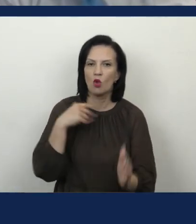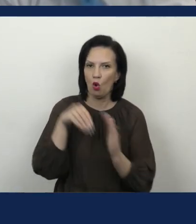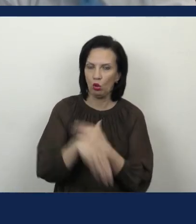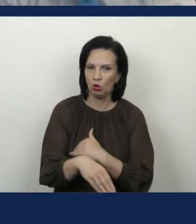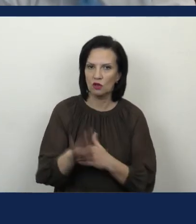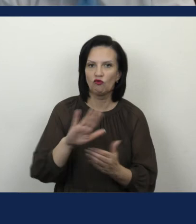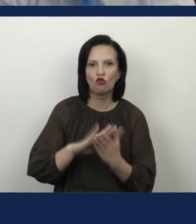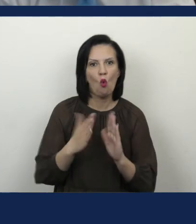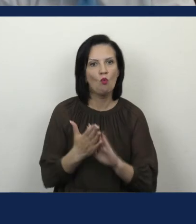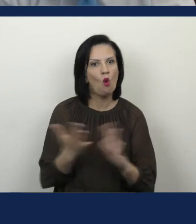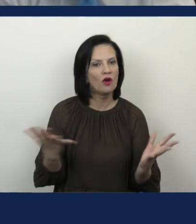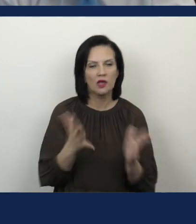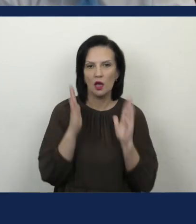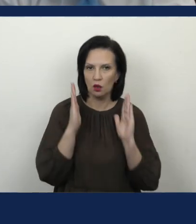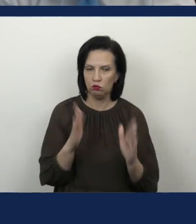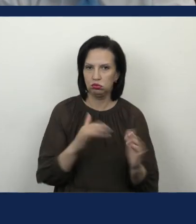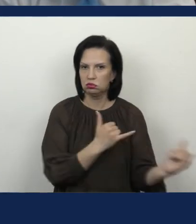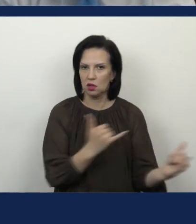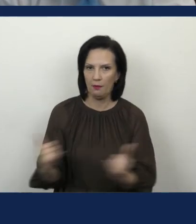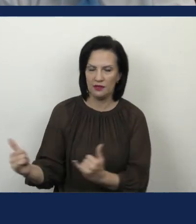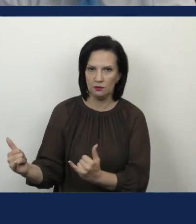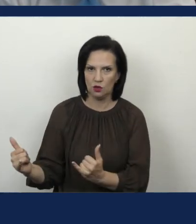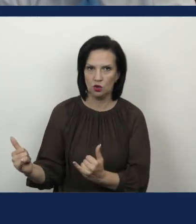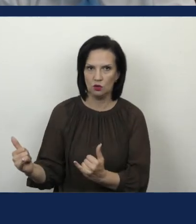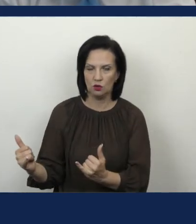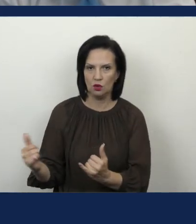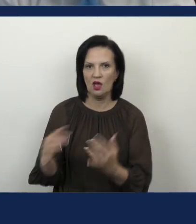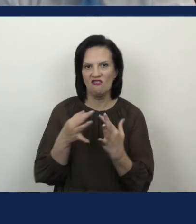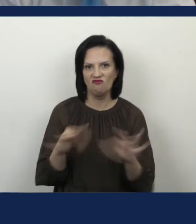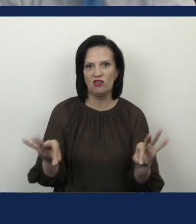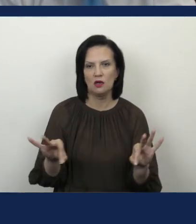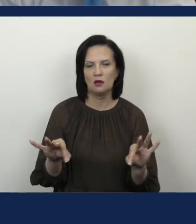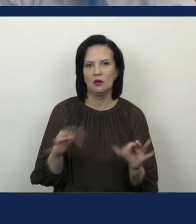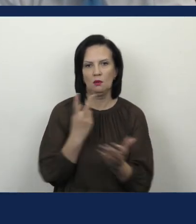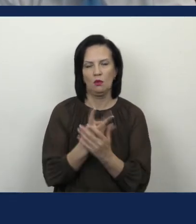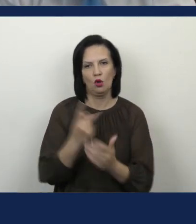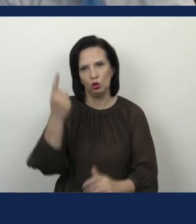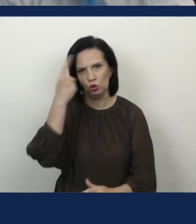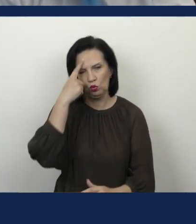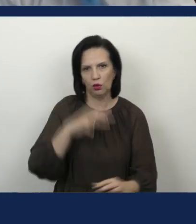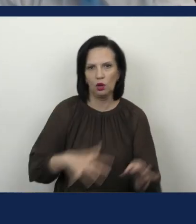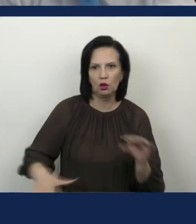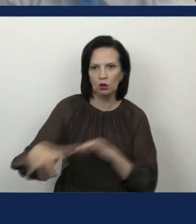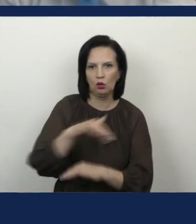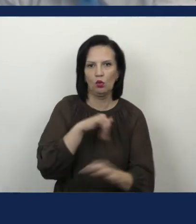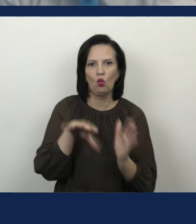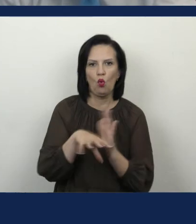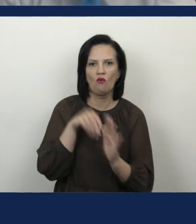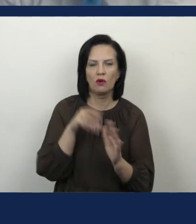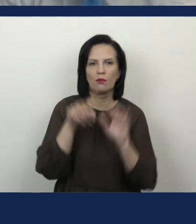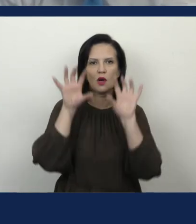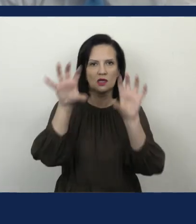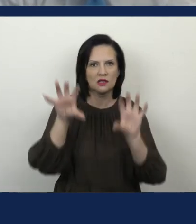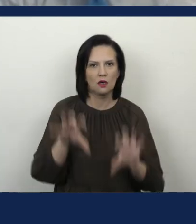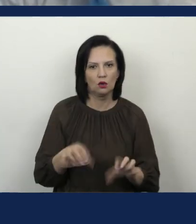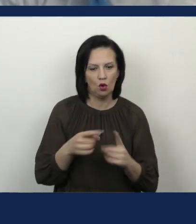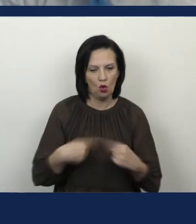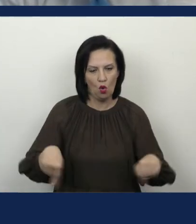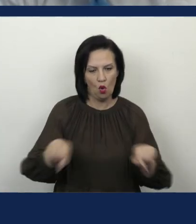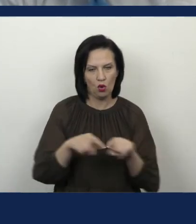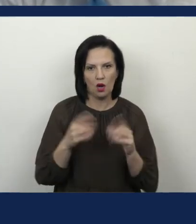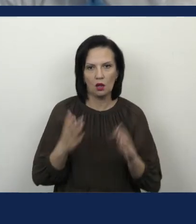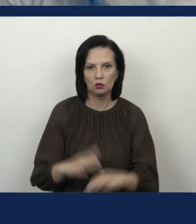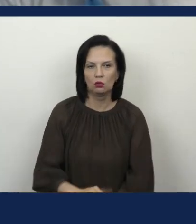free elections by secret ballot in a situation that would ensure free choice of the